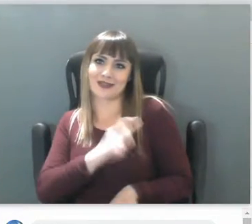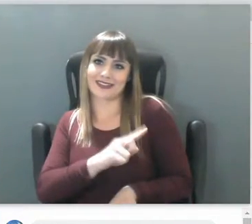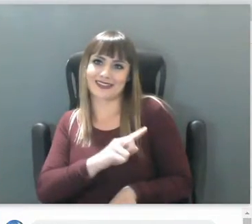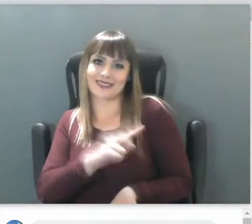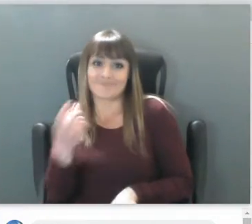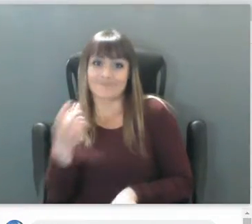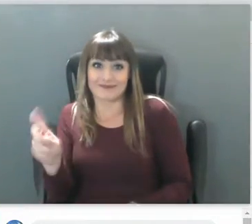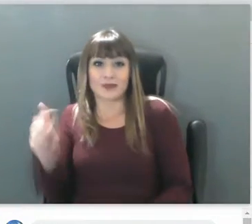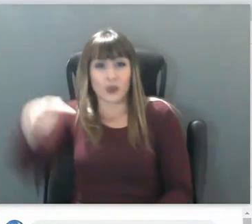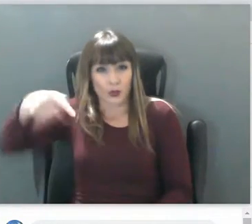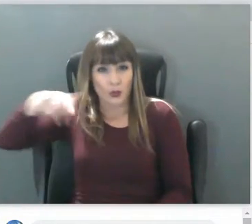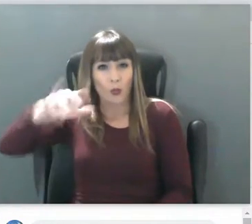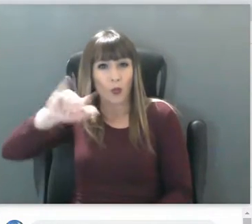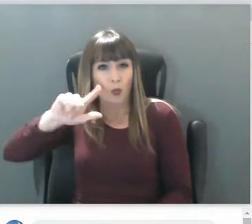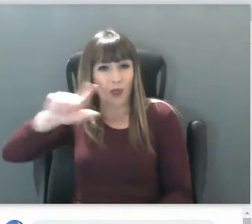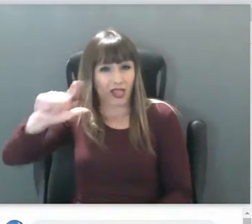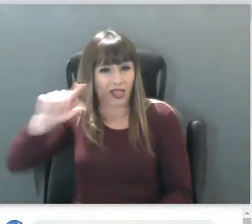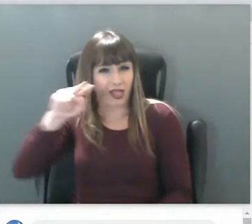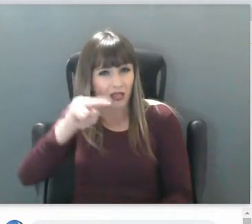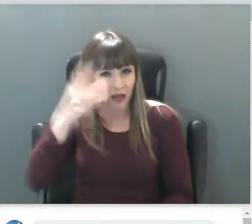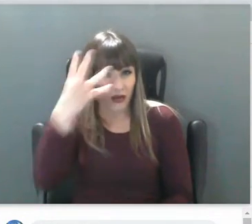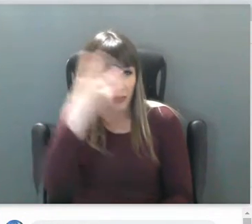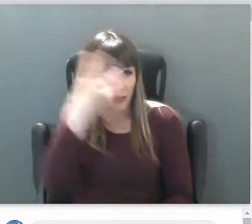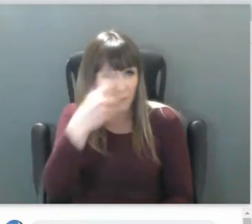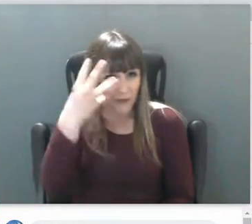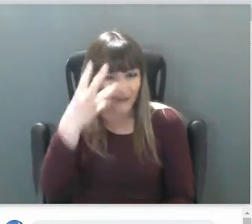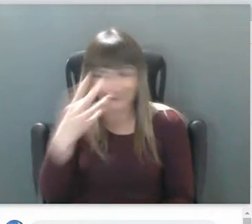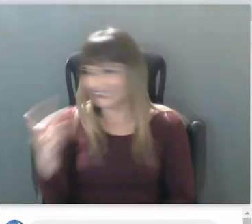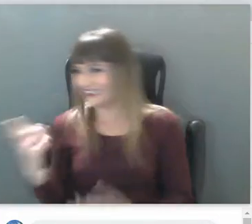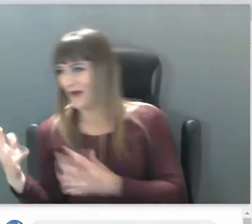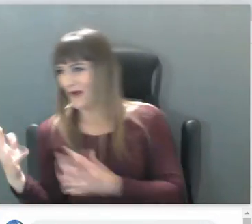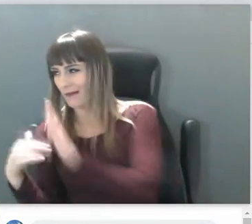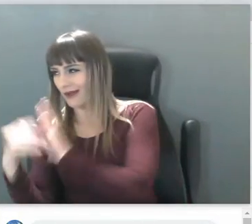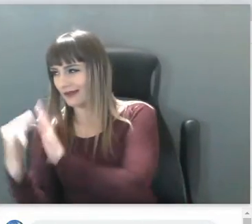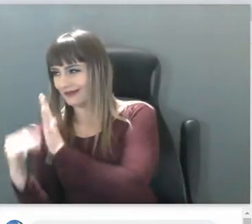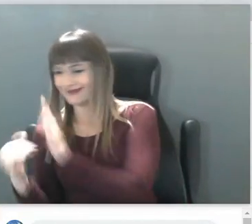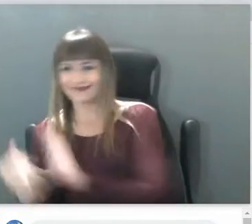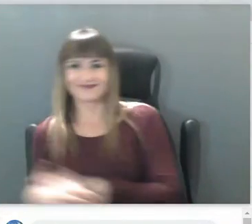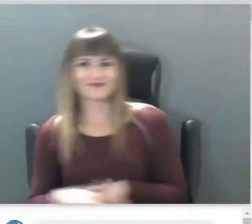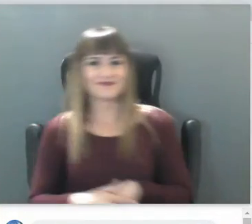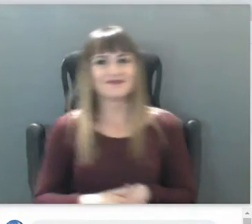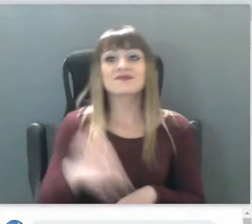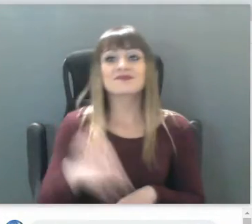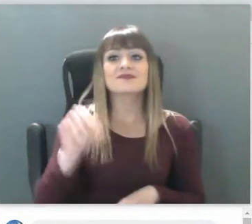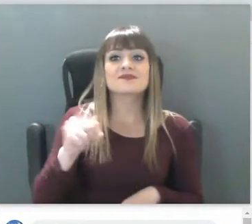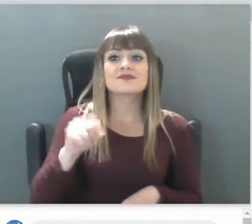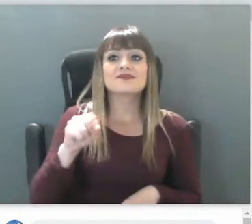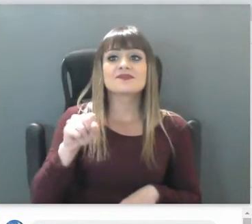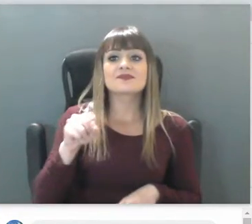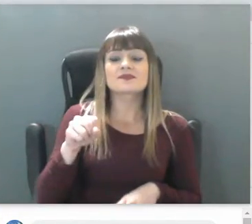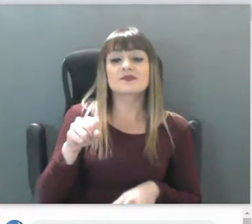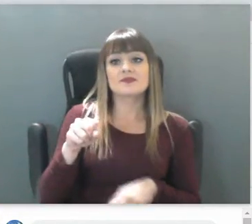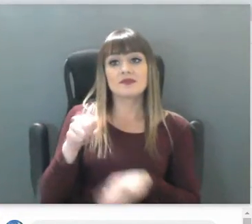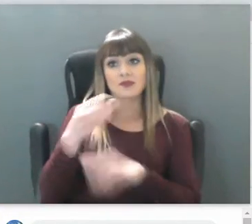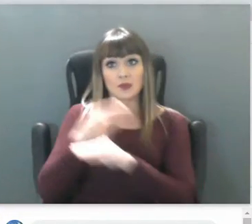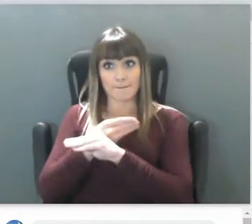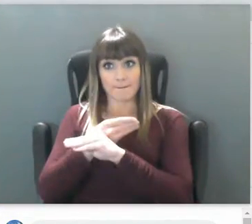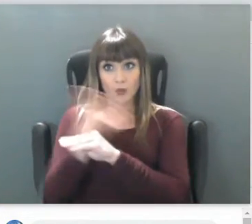how beautiful. Oh, she's already doing it. Extremely sharp. Wow. Yes. So porcupines. There's